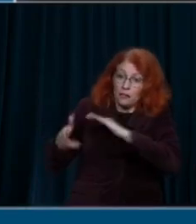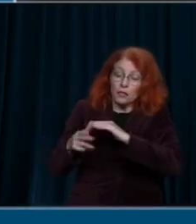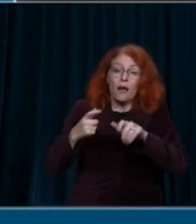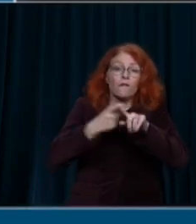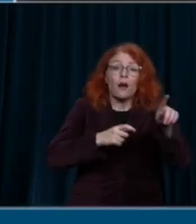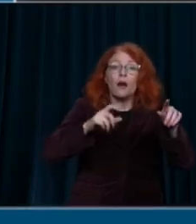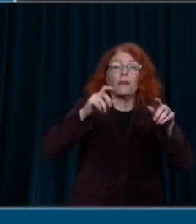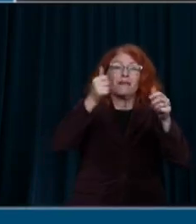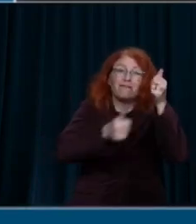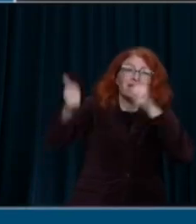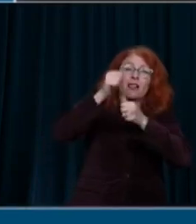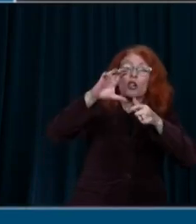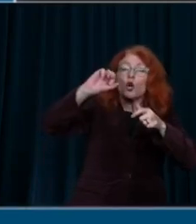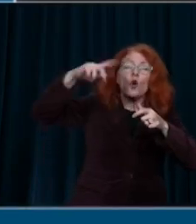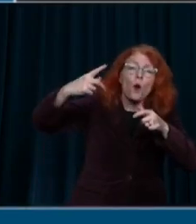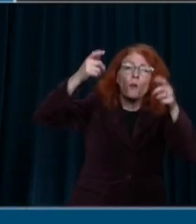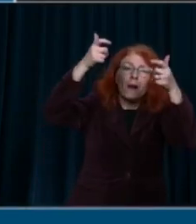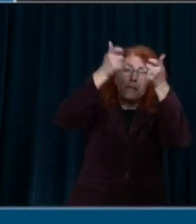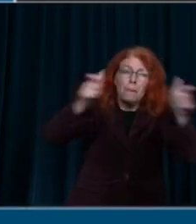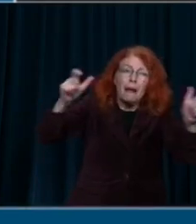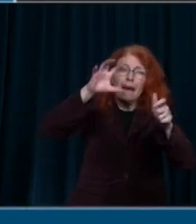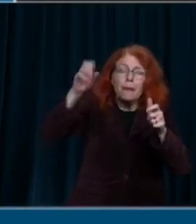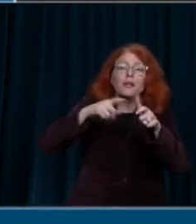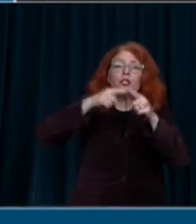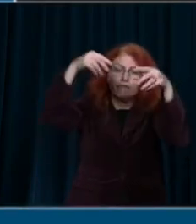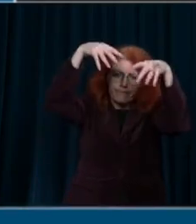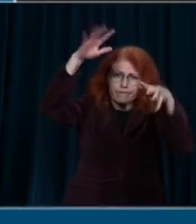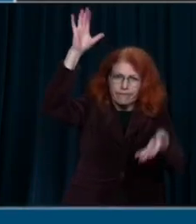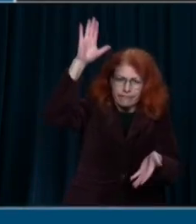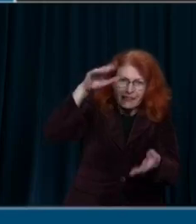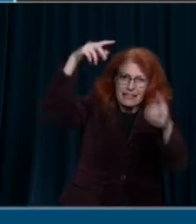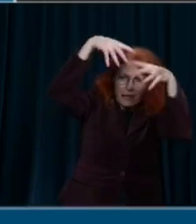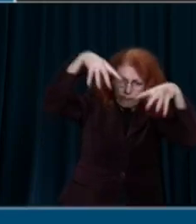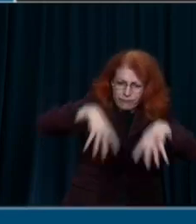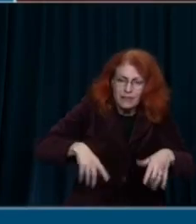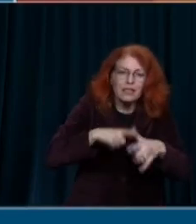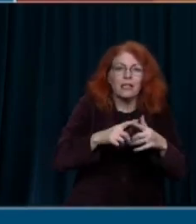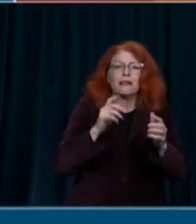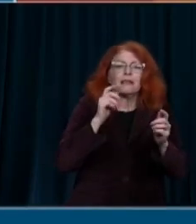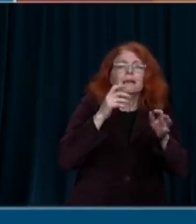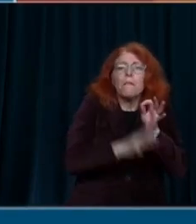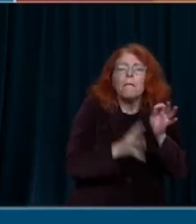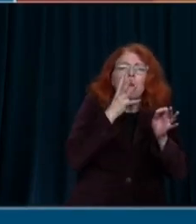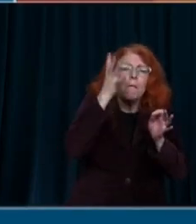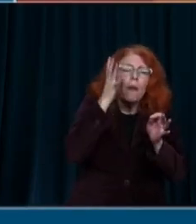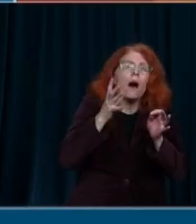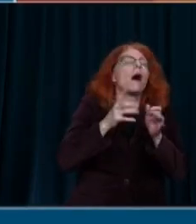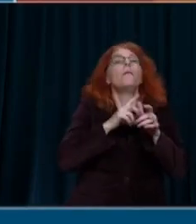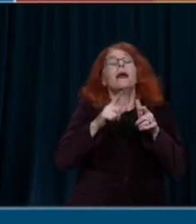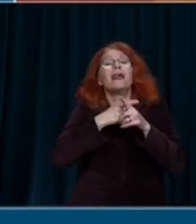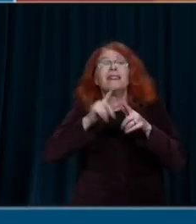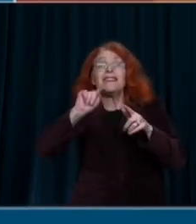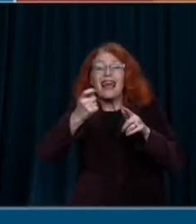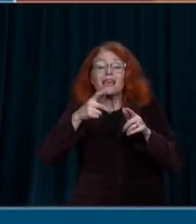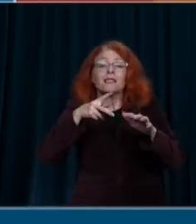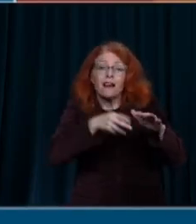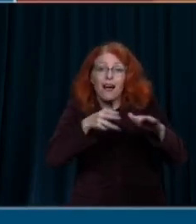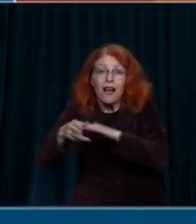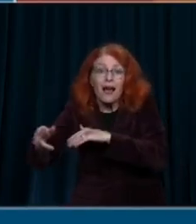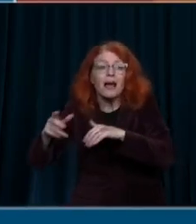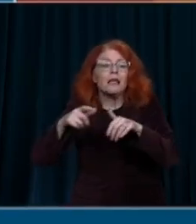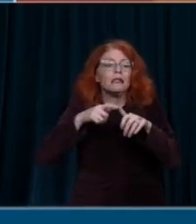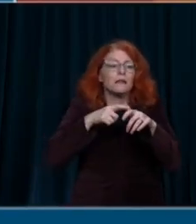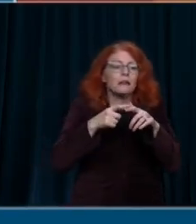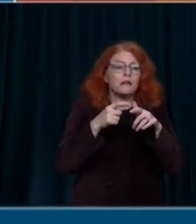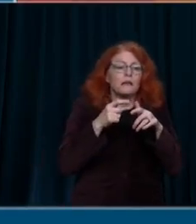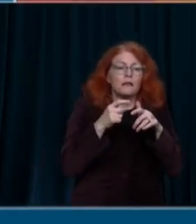corporate down to the mom and pop stores, give the mom and pop businesses 3-year incentives tax cuts, and every time that they employ a new person, that give them